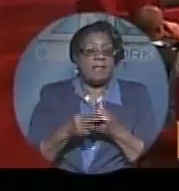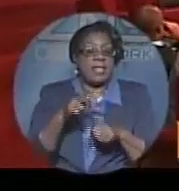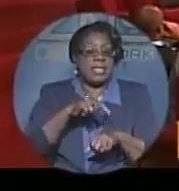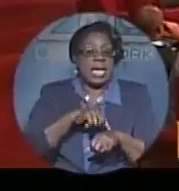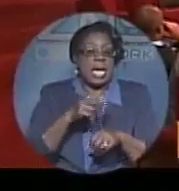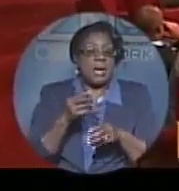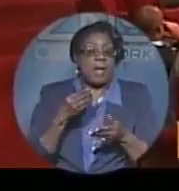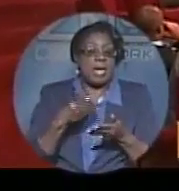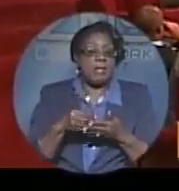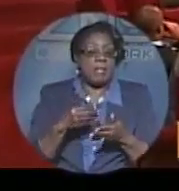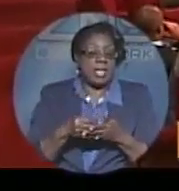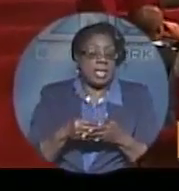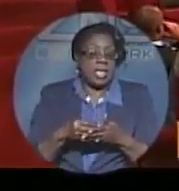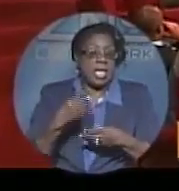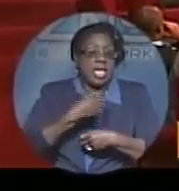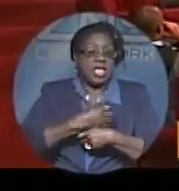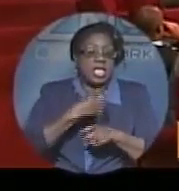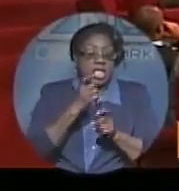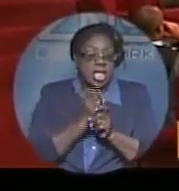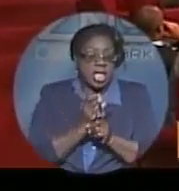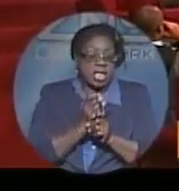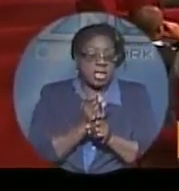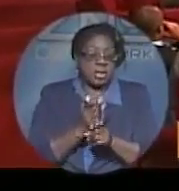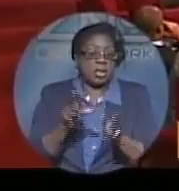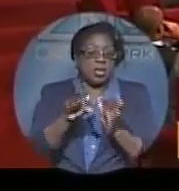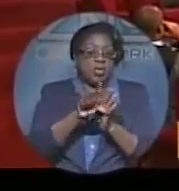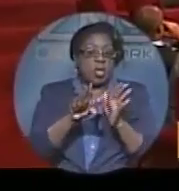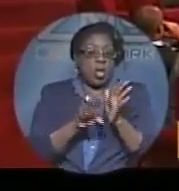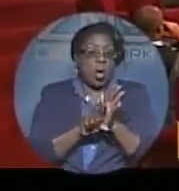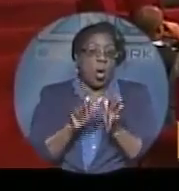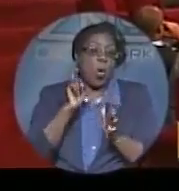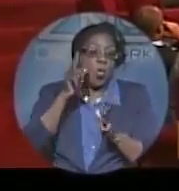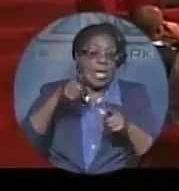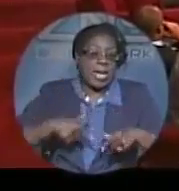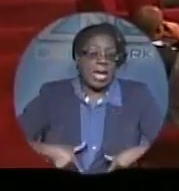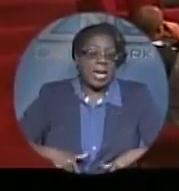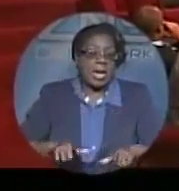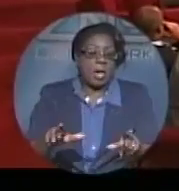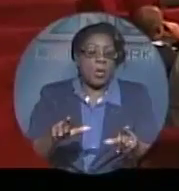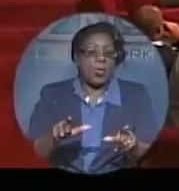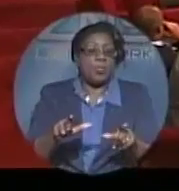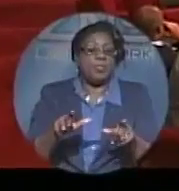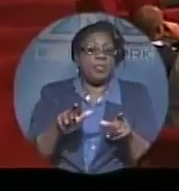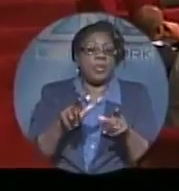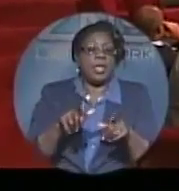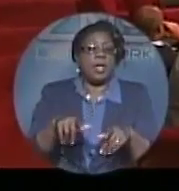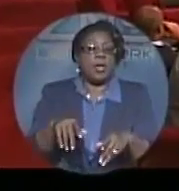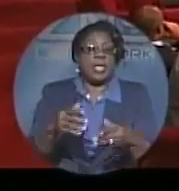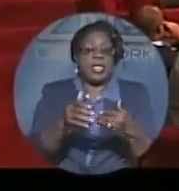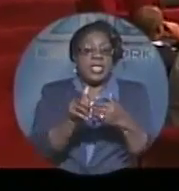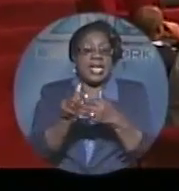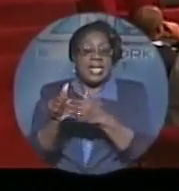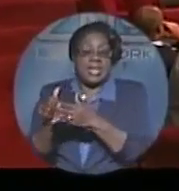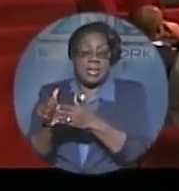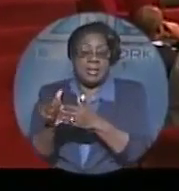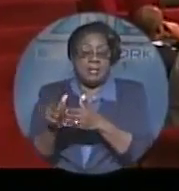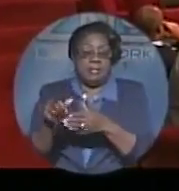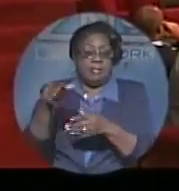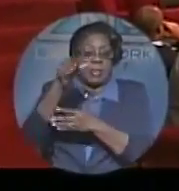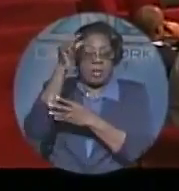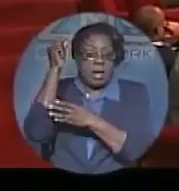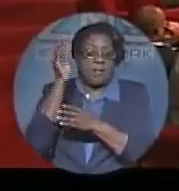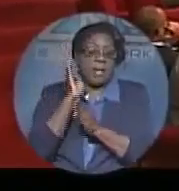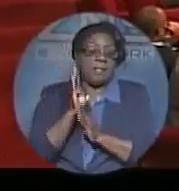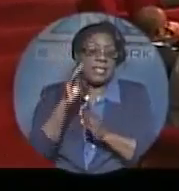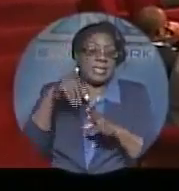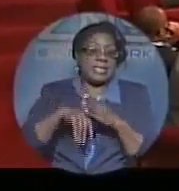things the amendments to the Parliamentary Elections Act will allow. According to the Leader of Government Business in the Senate, Senator the Honorable